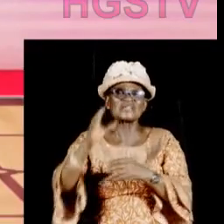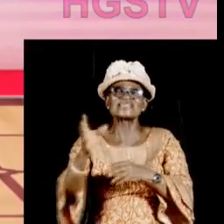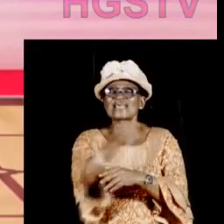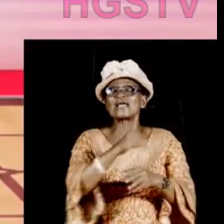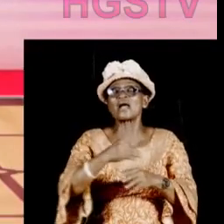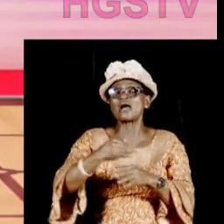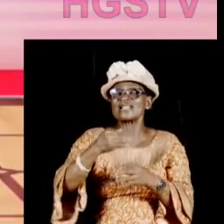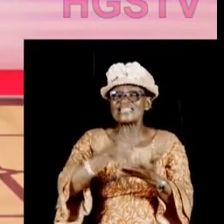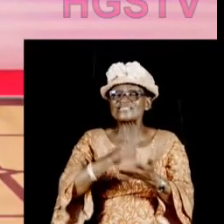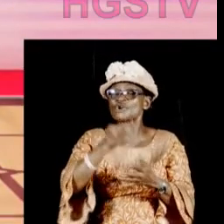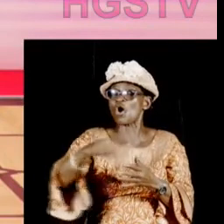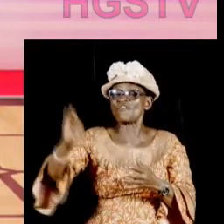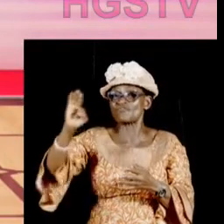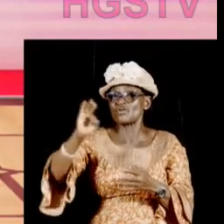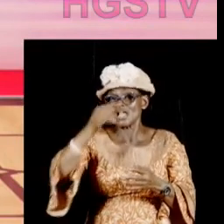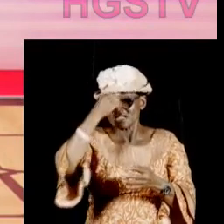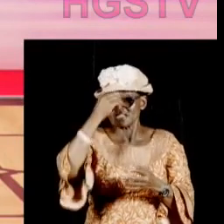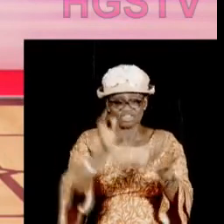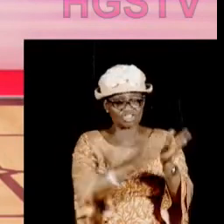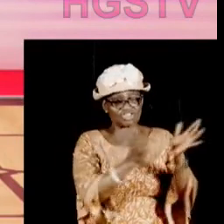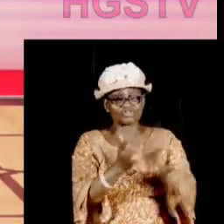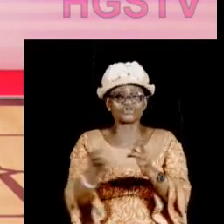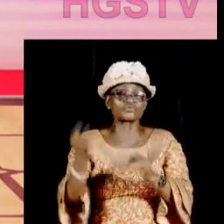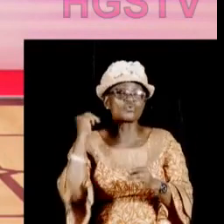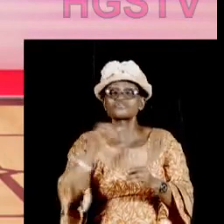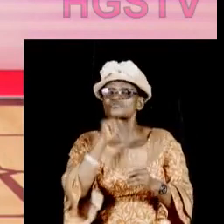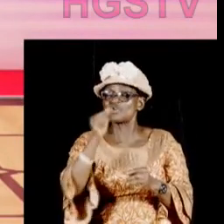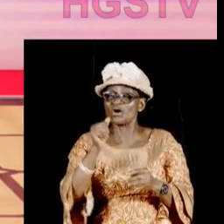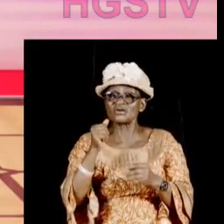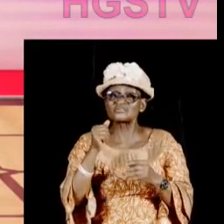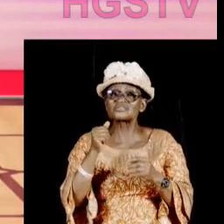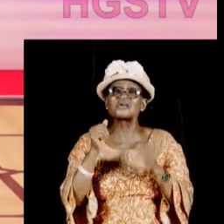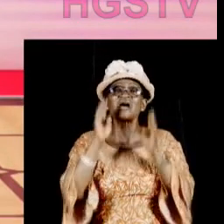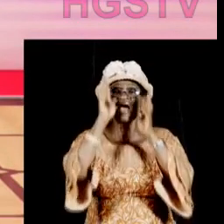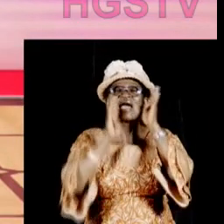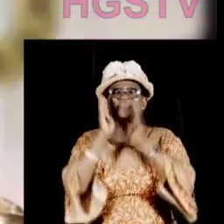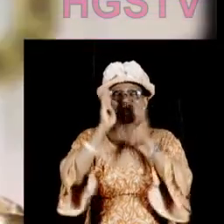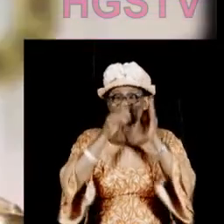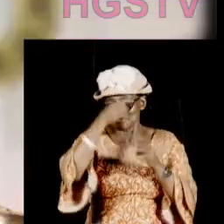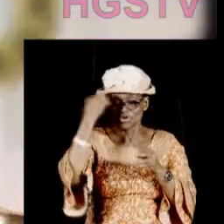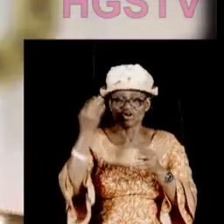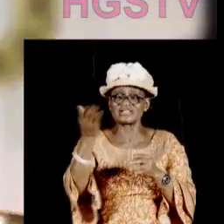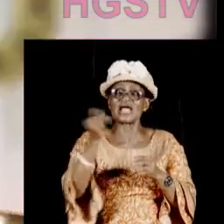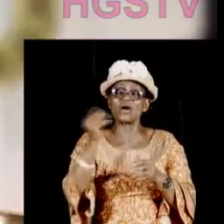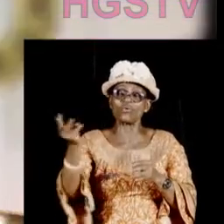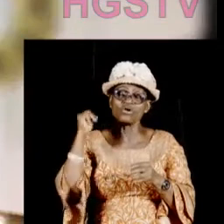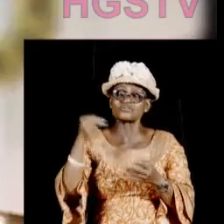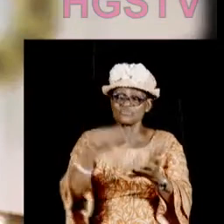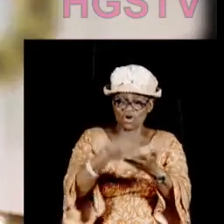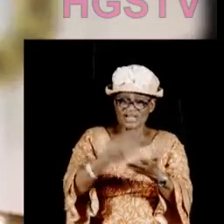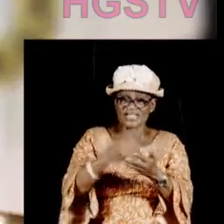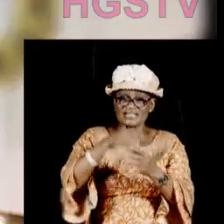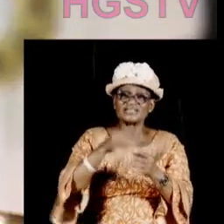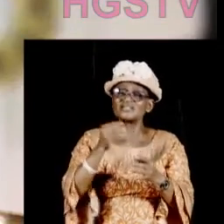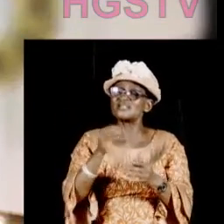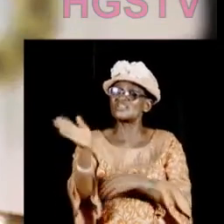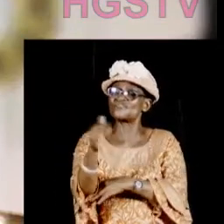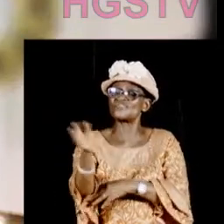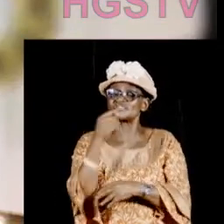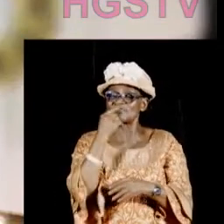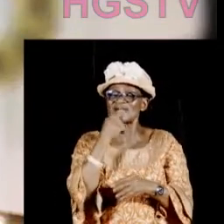embarrassed because there was a money in the fish mouth. All your money that, all your money,